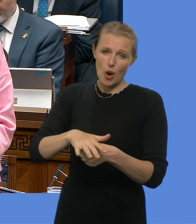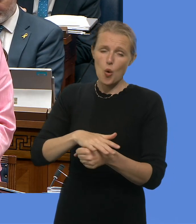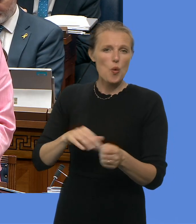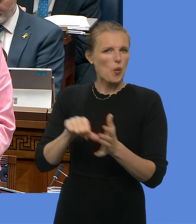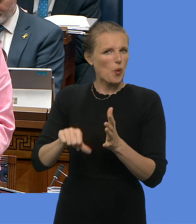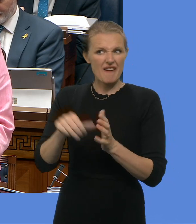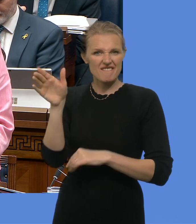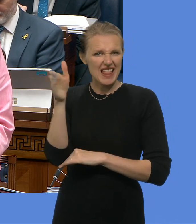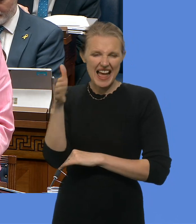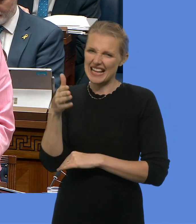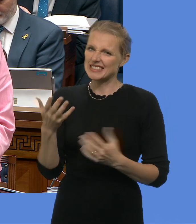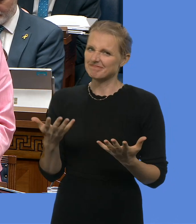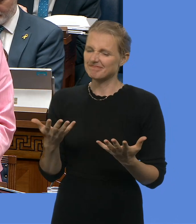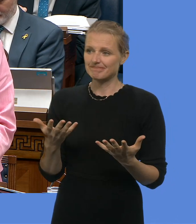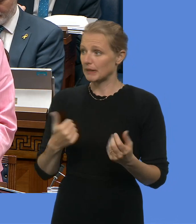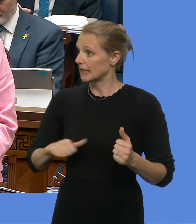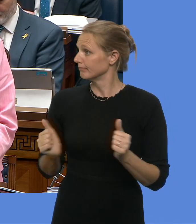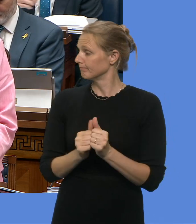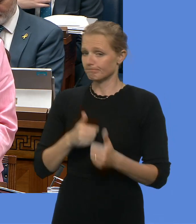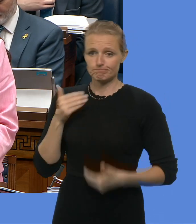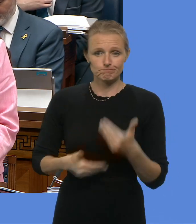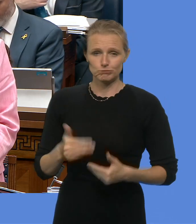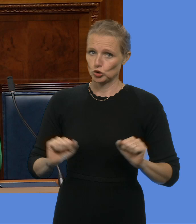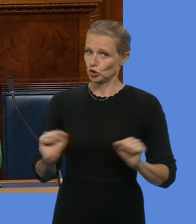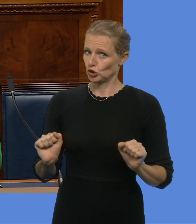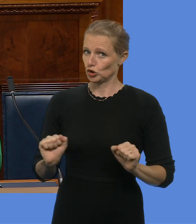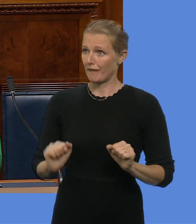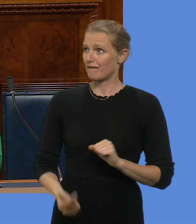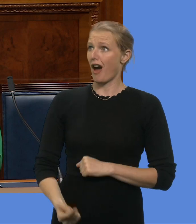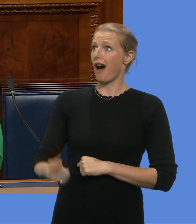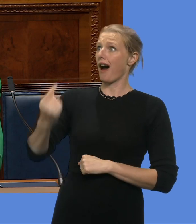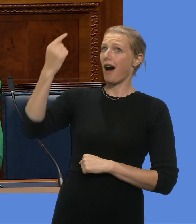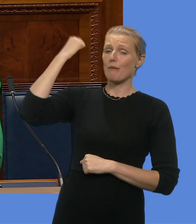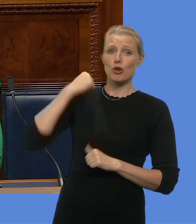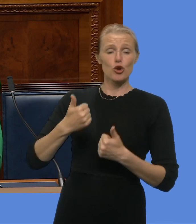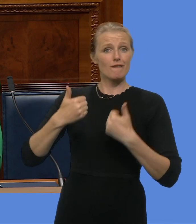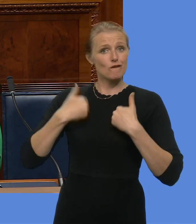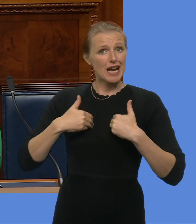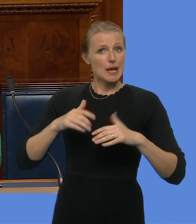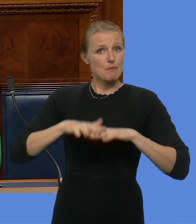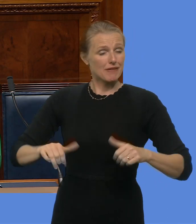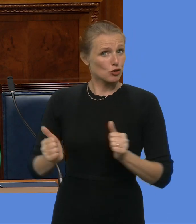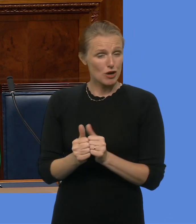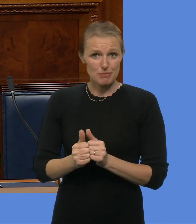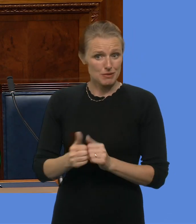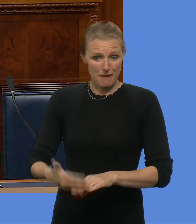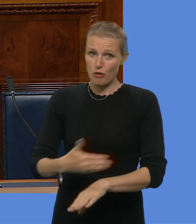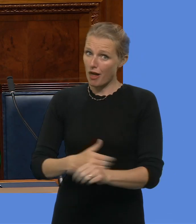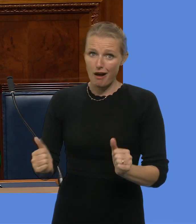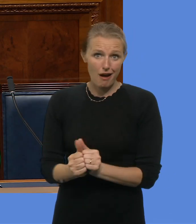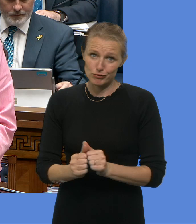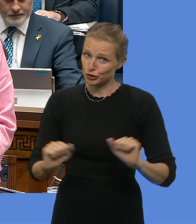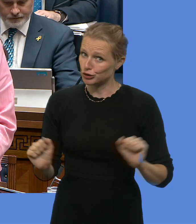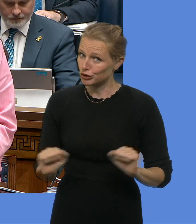and contentious issues of which there's been no consensus since the Good Friday Belfast Agreement, nor was there consensus before. But